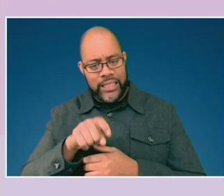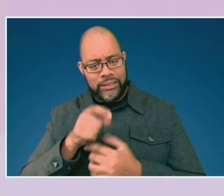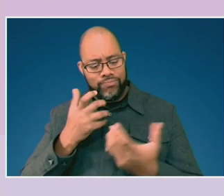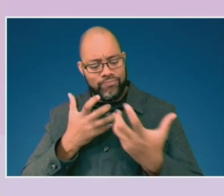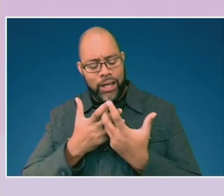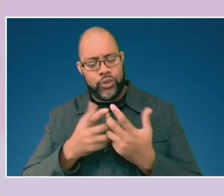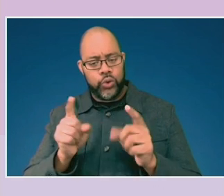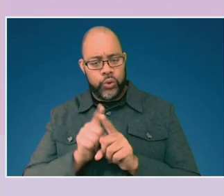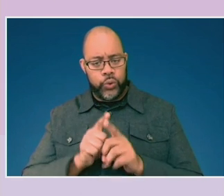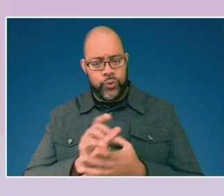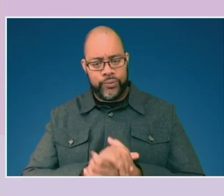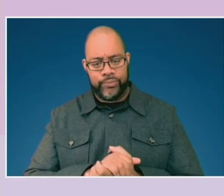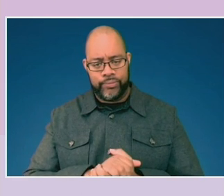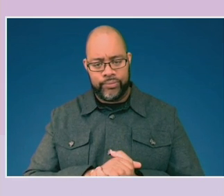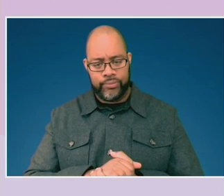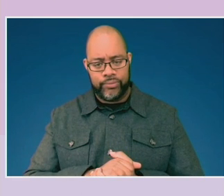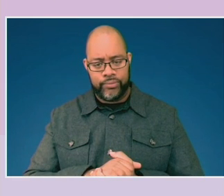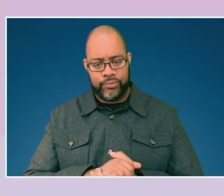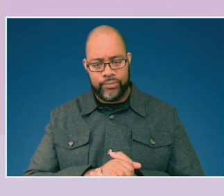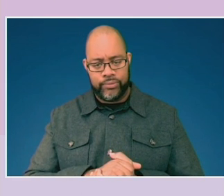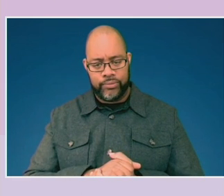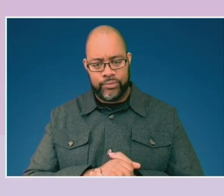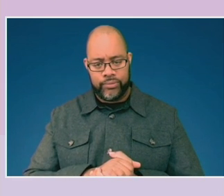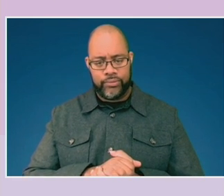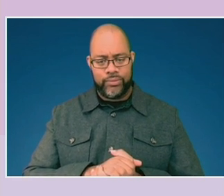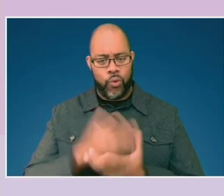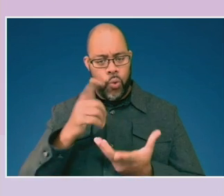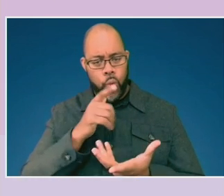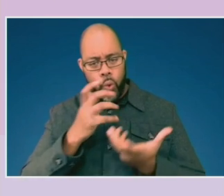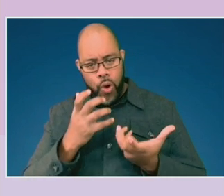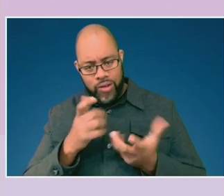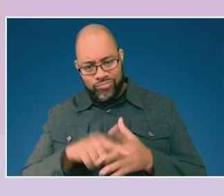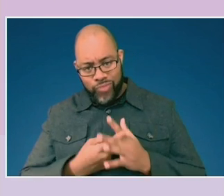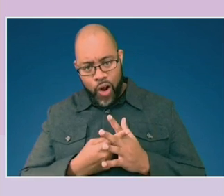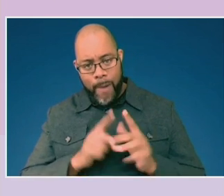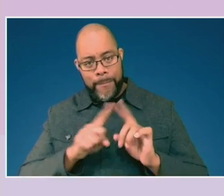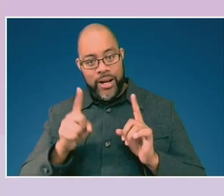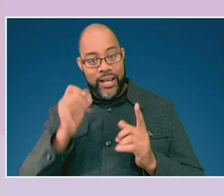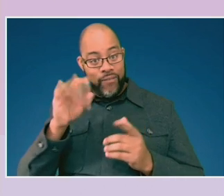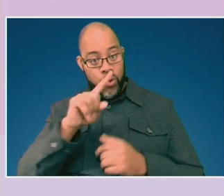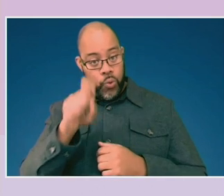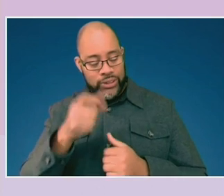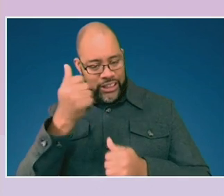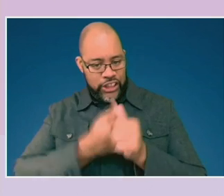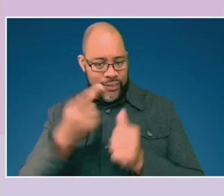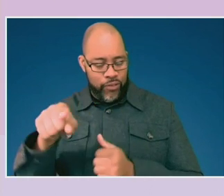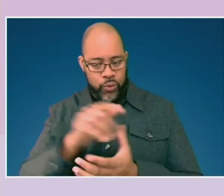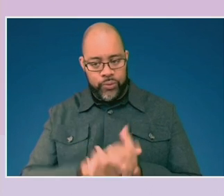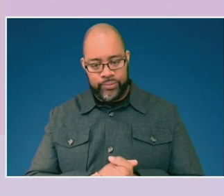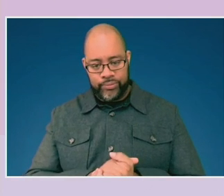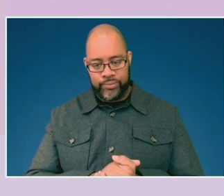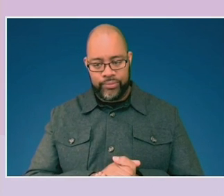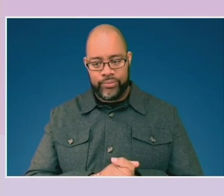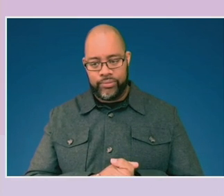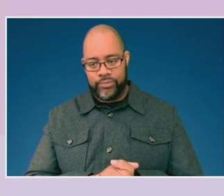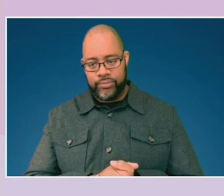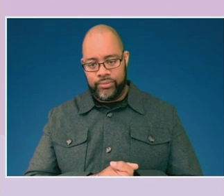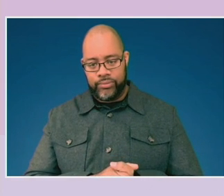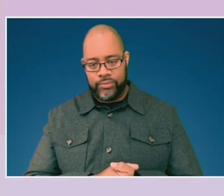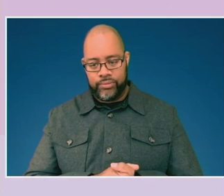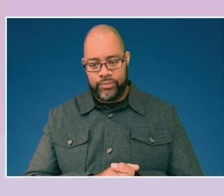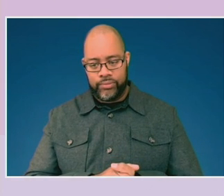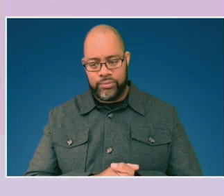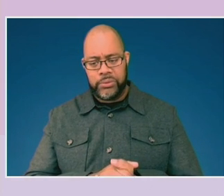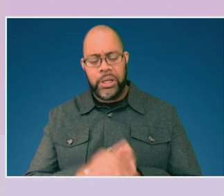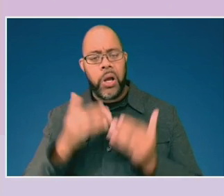well? And I don't know who wants to start, but it's a question for each of you. I can go ahead